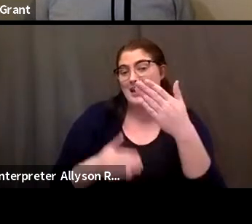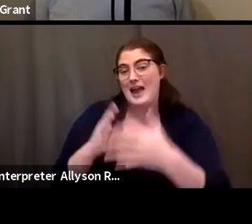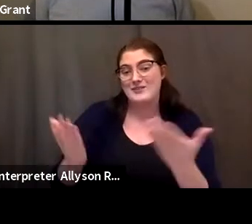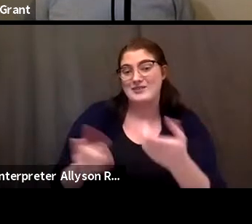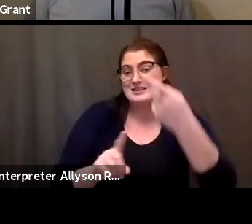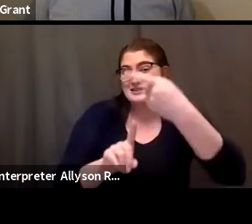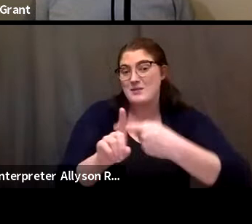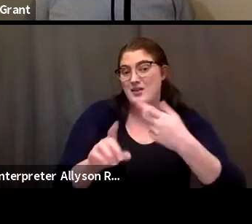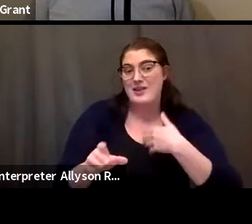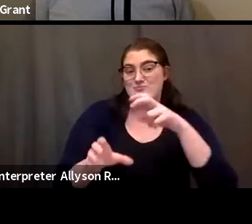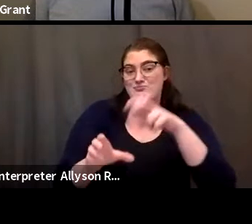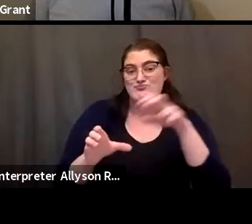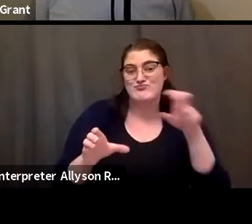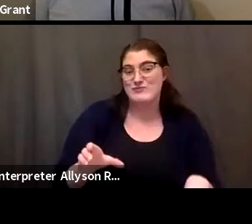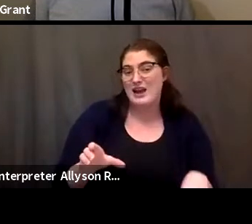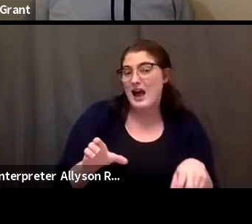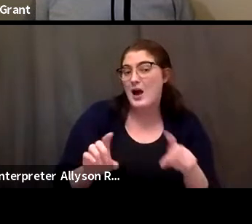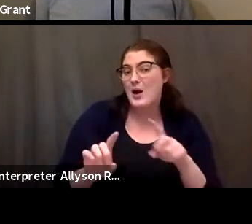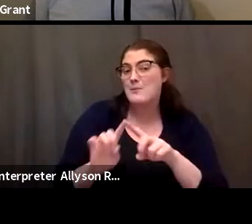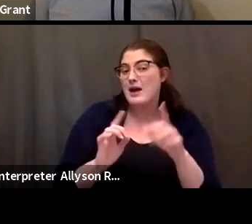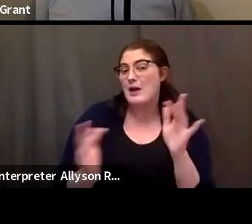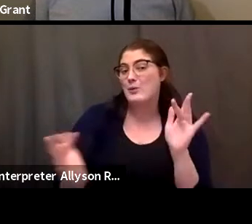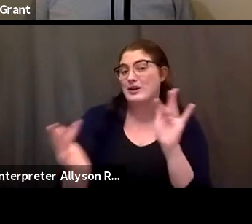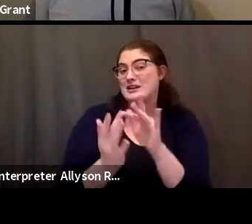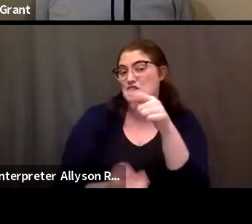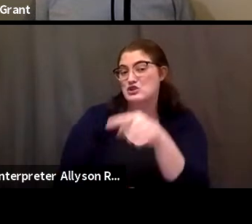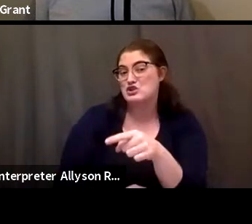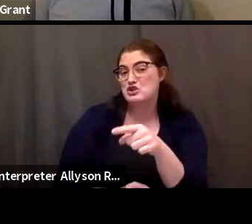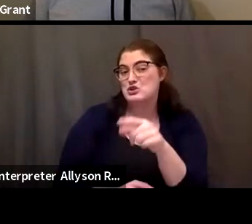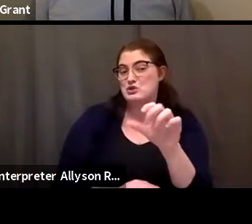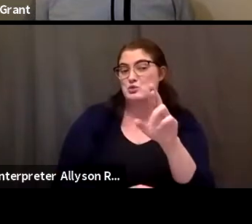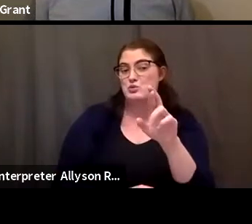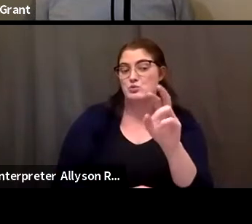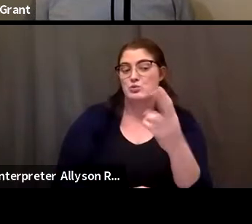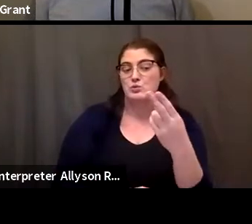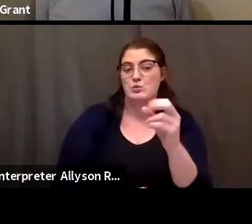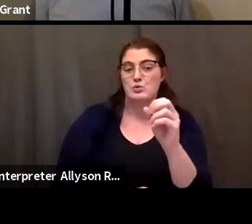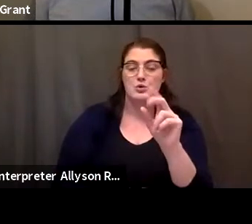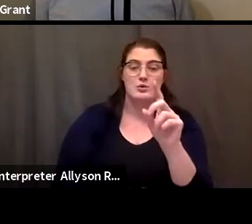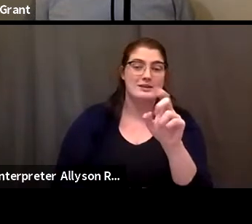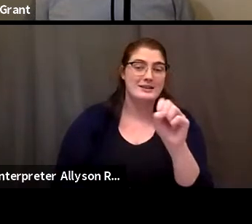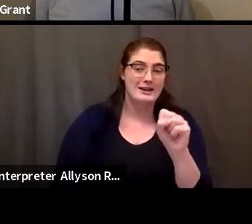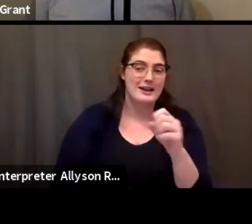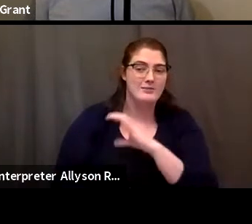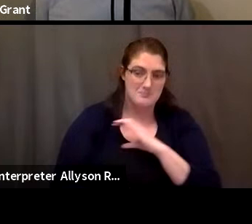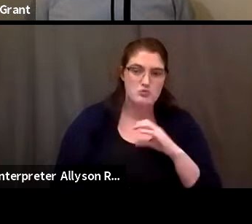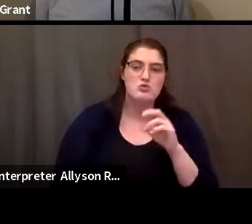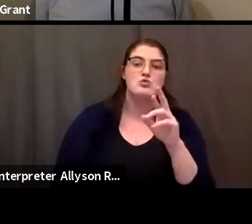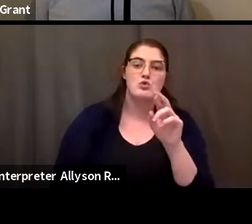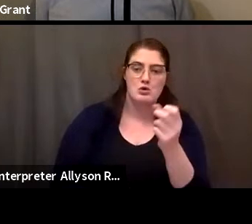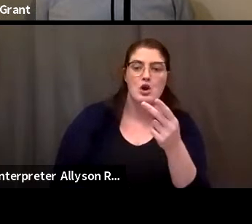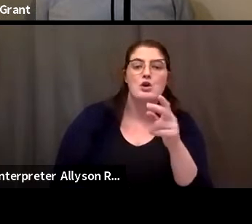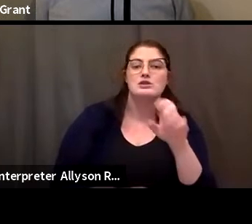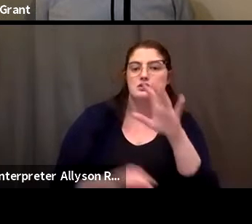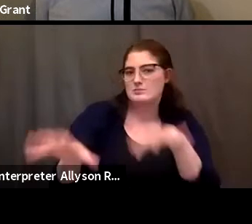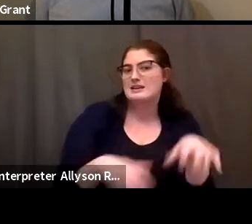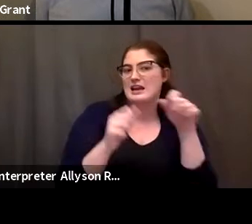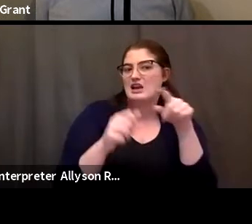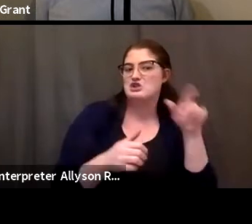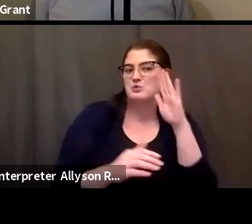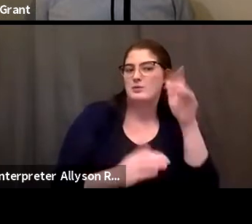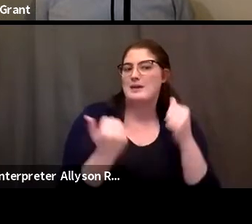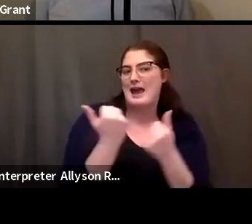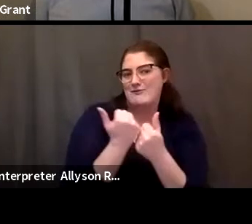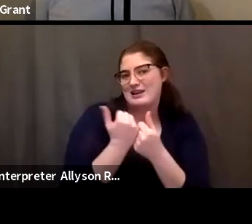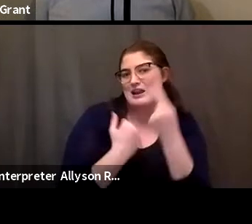month as commissioner, but I will also connect you with Commissioner Rhodes, who will be taking over. She'll be advocating for the same things.